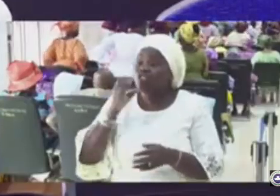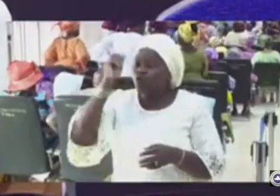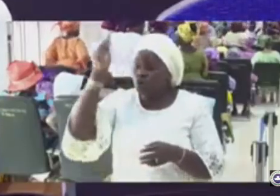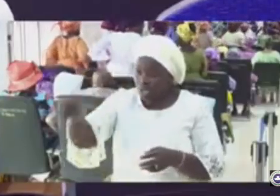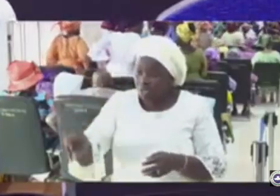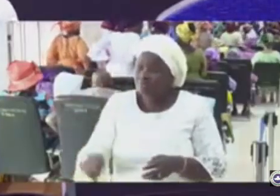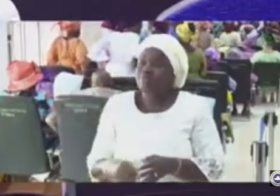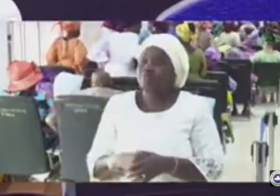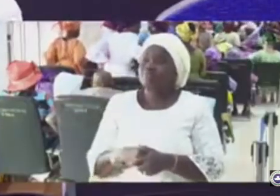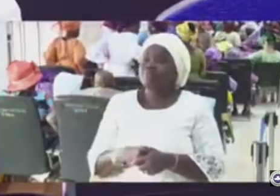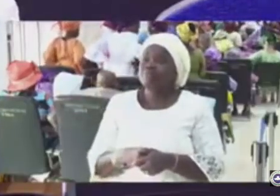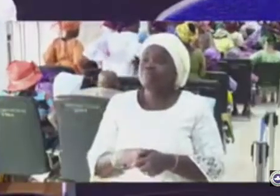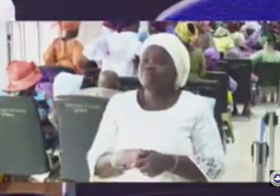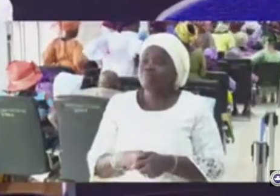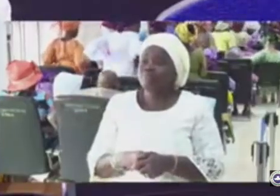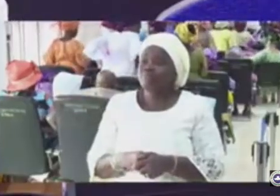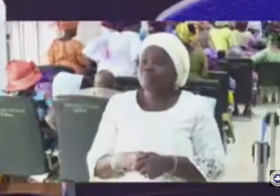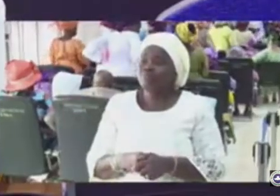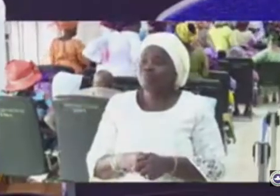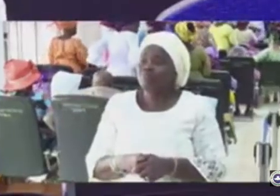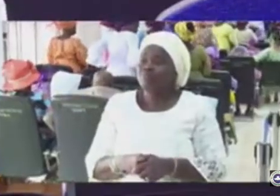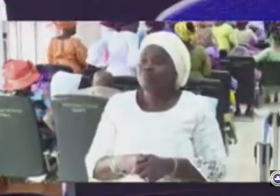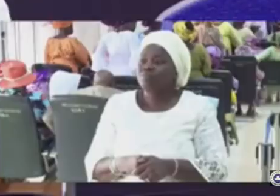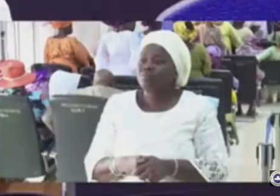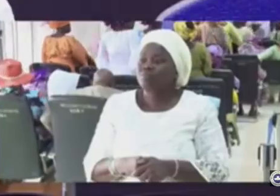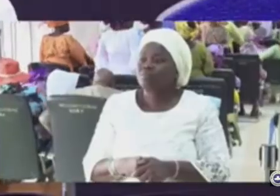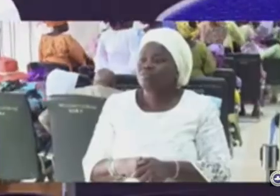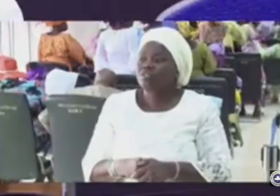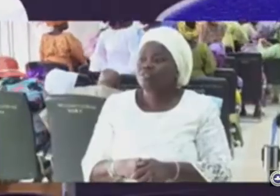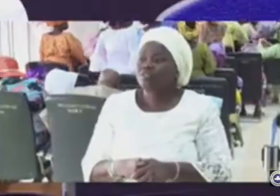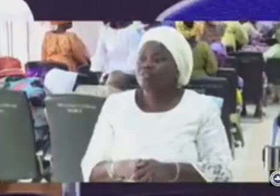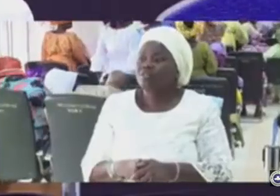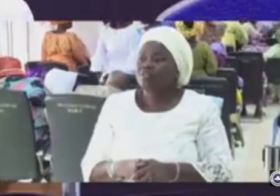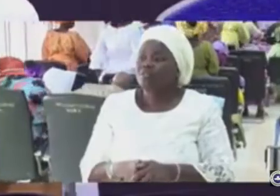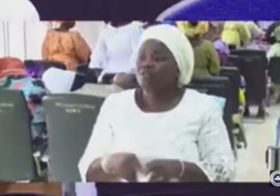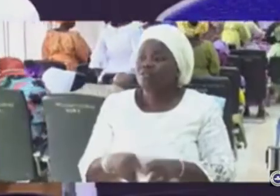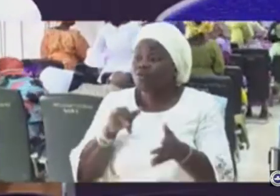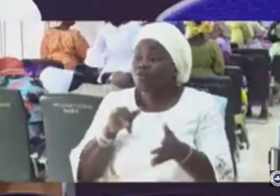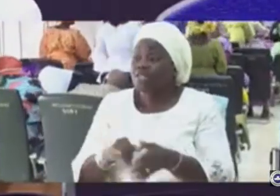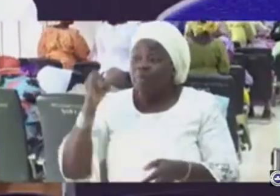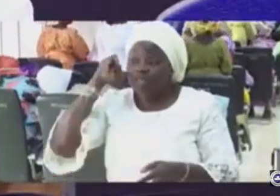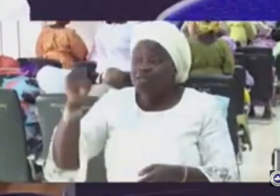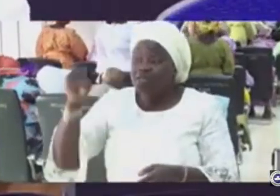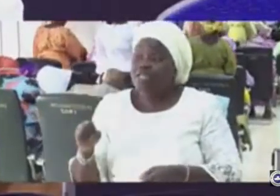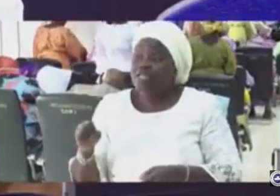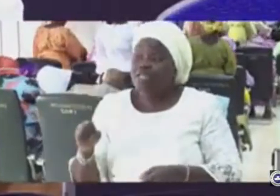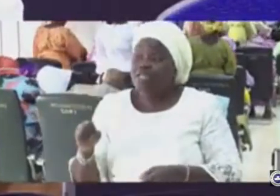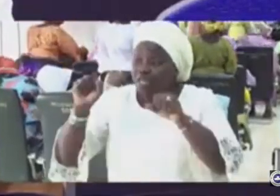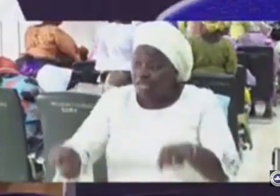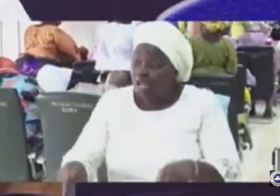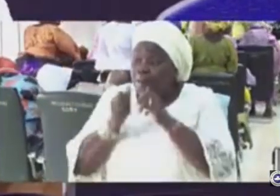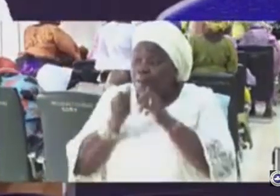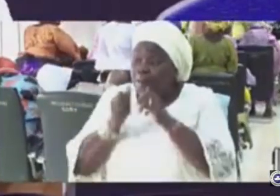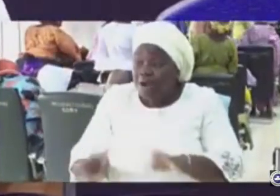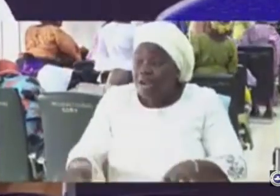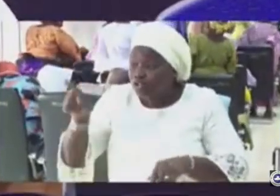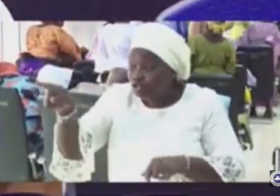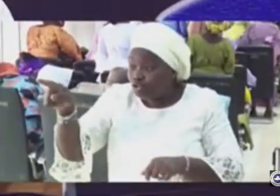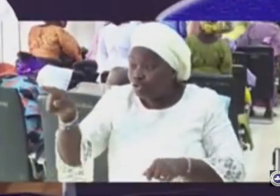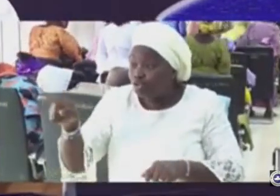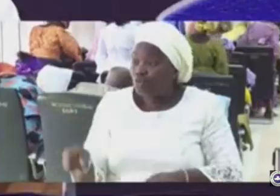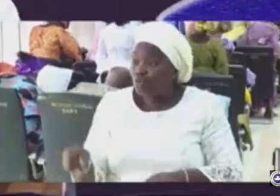others, so I'm going to bless him or her more than others this year. I want you to just praise God in